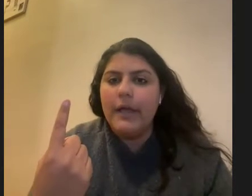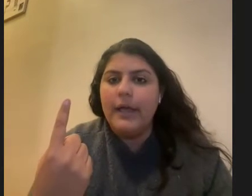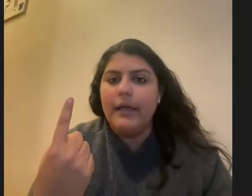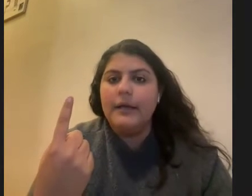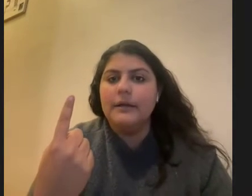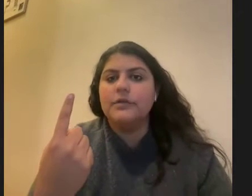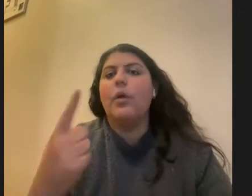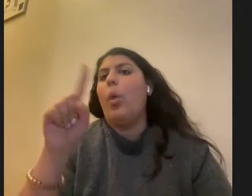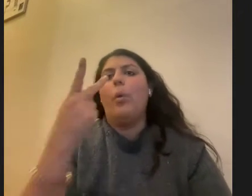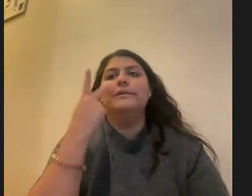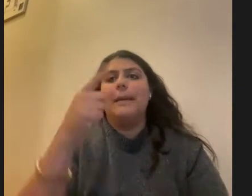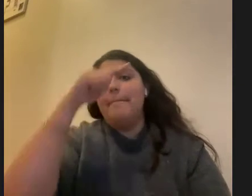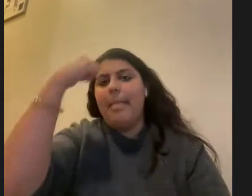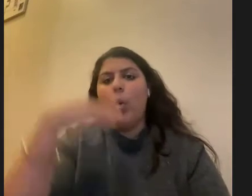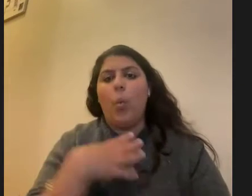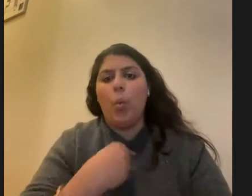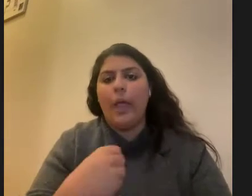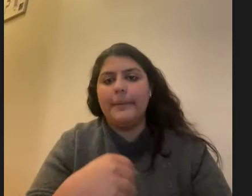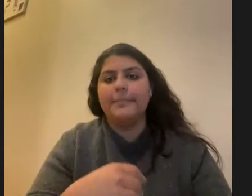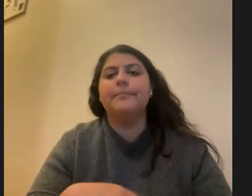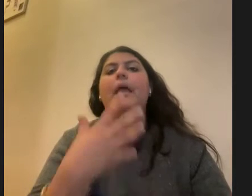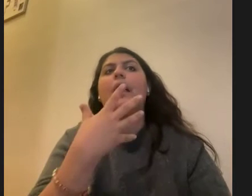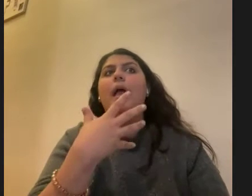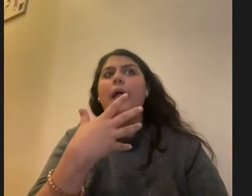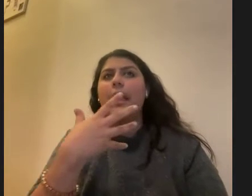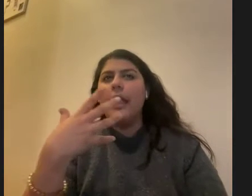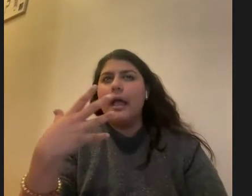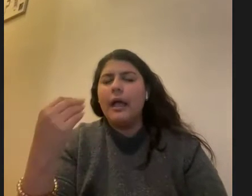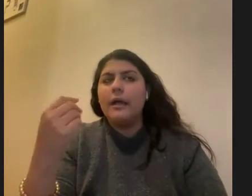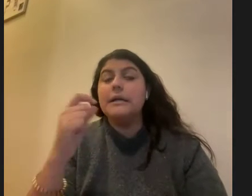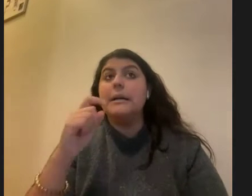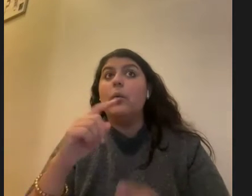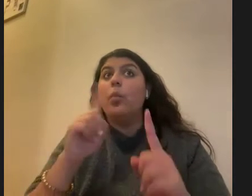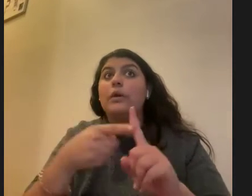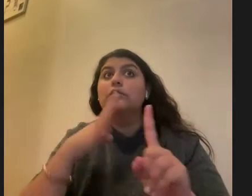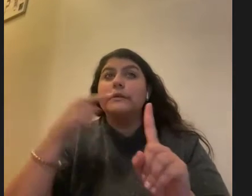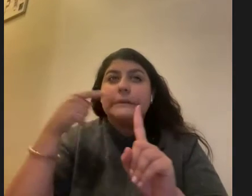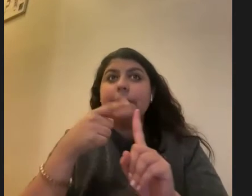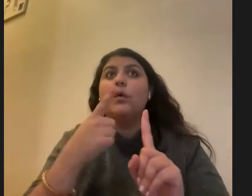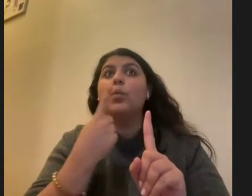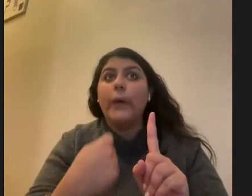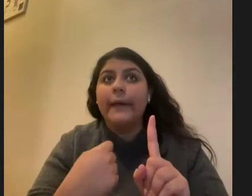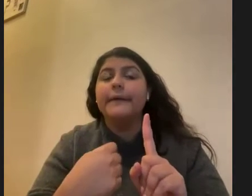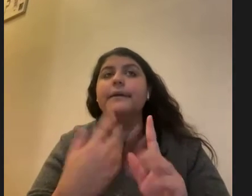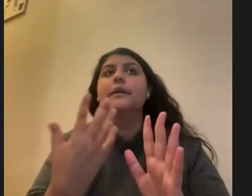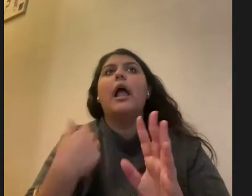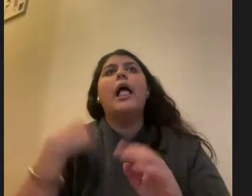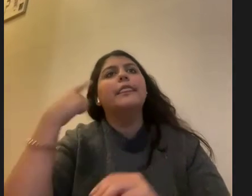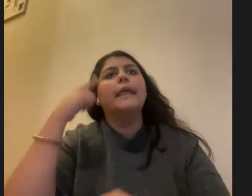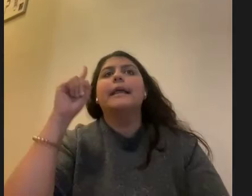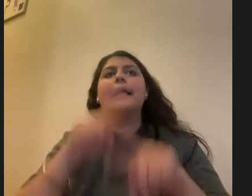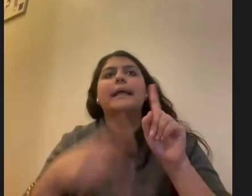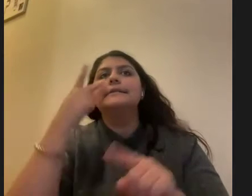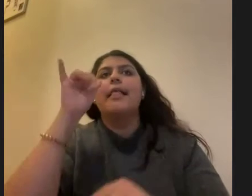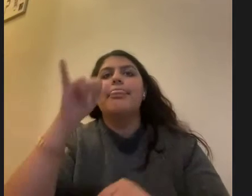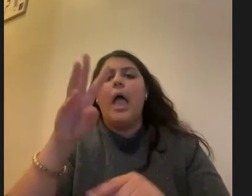it in black and white. And in specifics to the red thing, I would believe it's just like they can't see that wavelength.